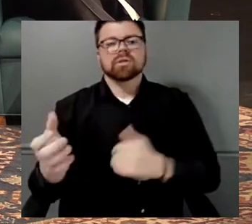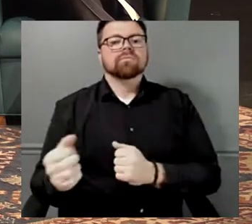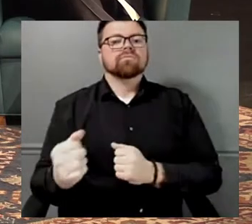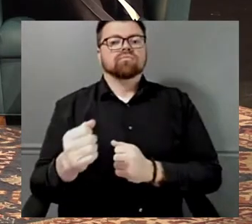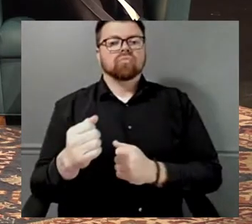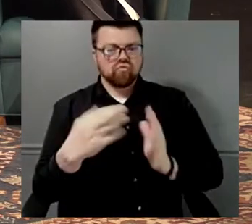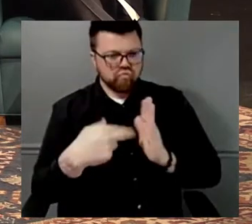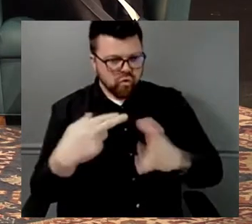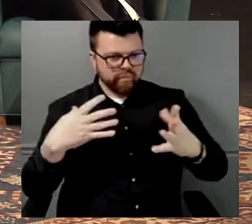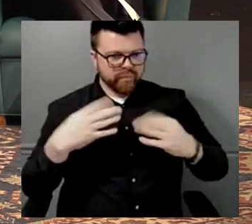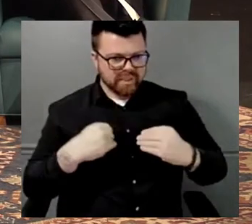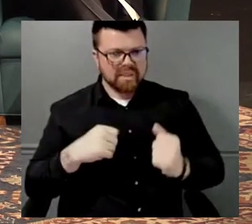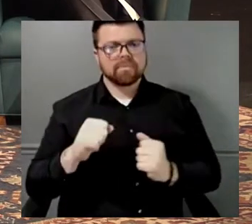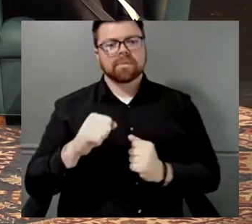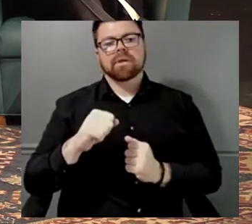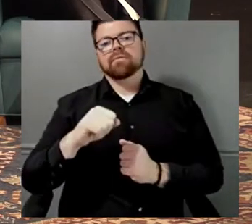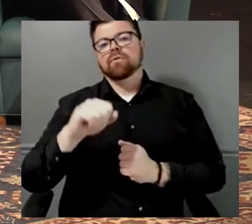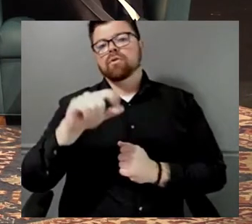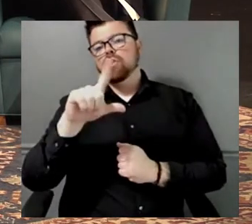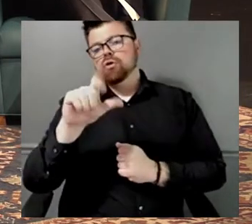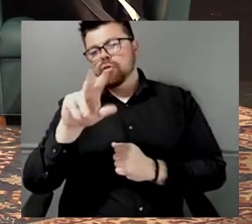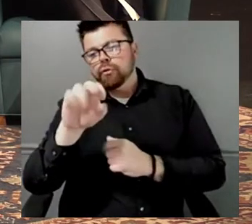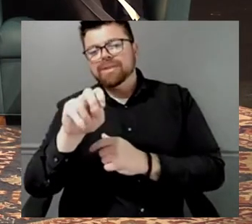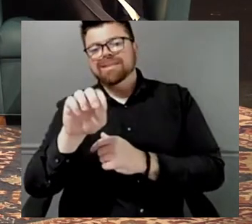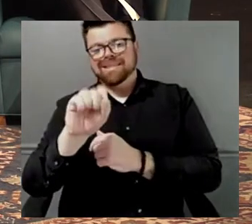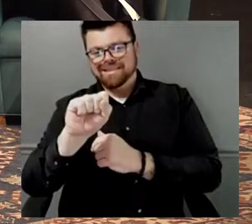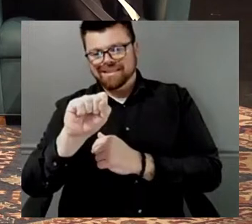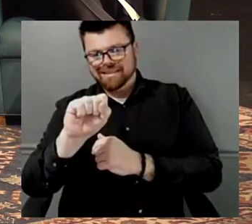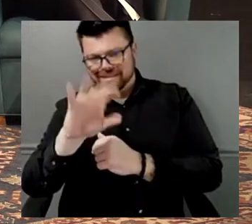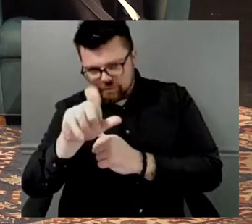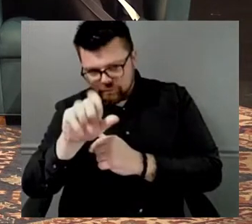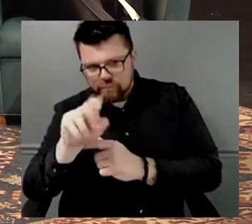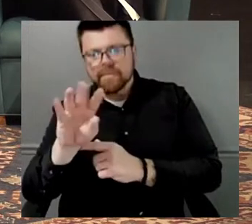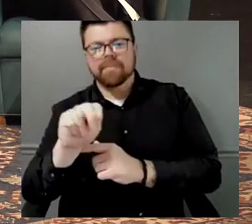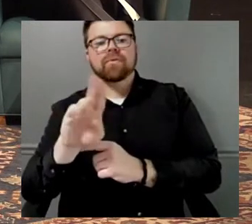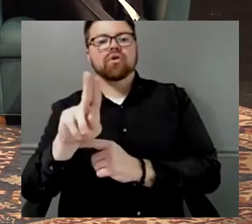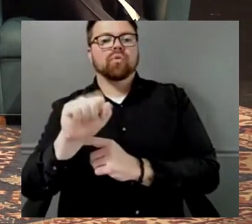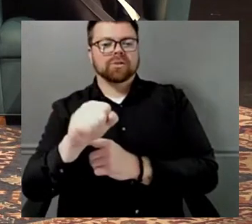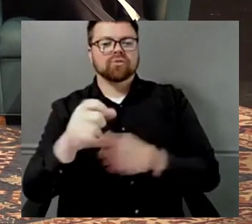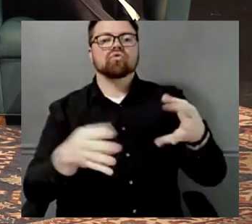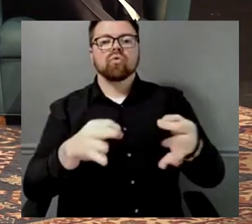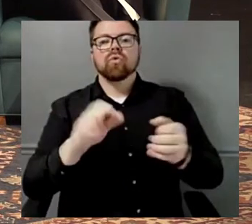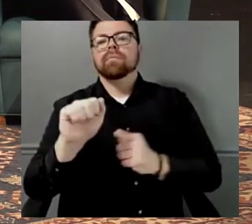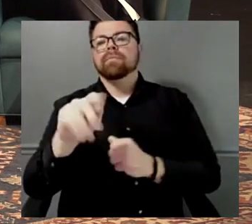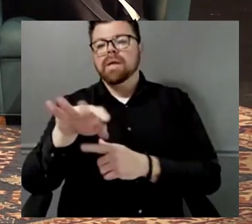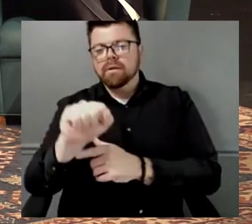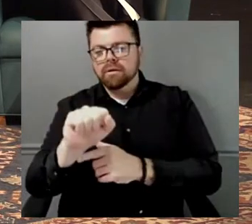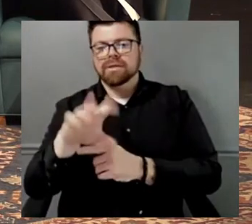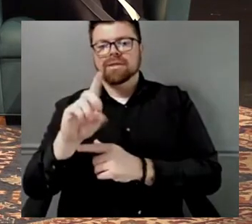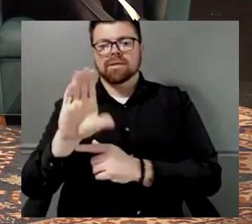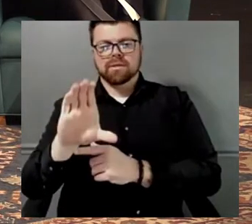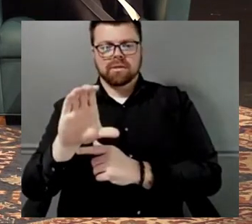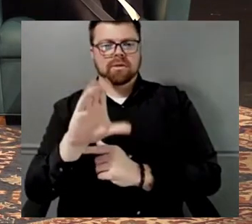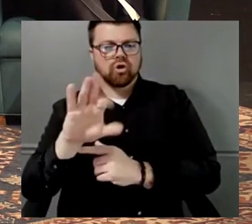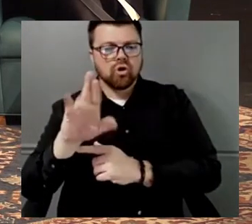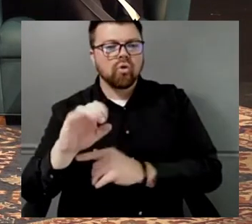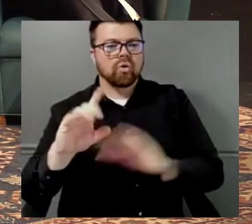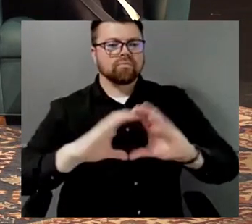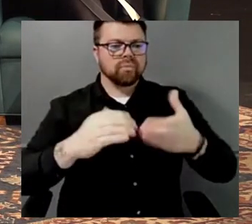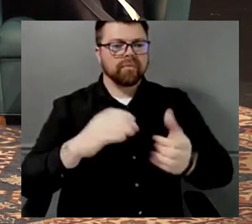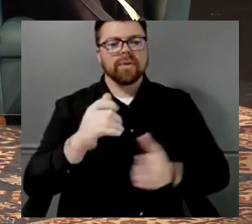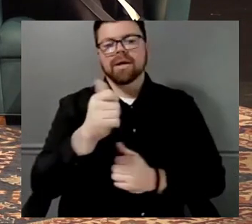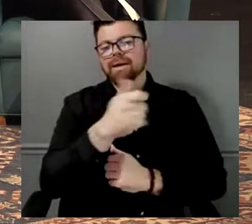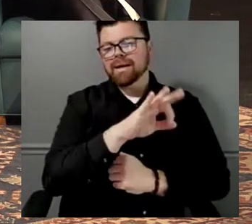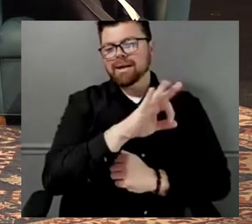the D.C. Circuit from 1997 to 1998, and for Justice Antonin Scalia of the Supreme Court of the United States